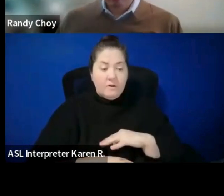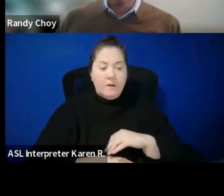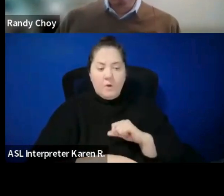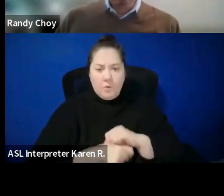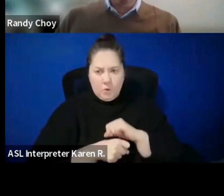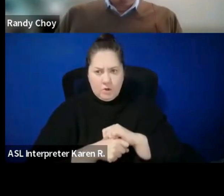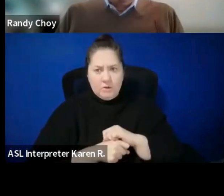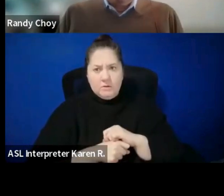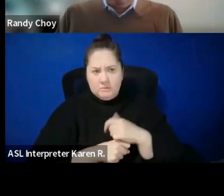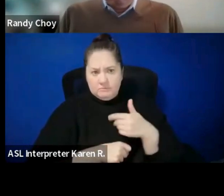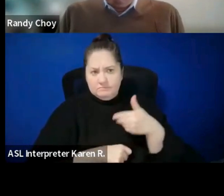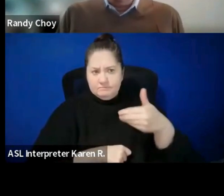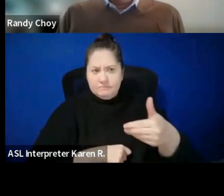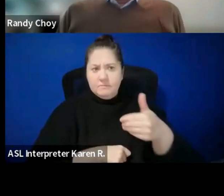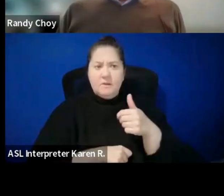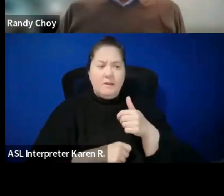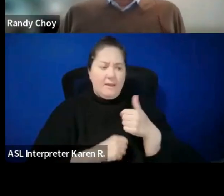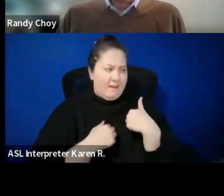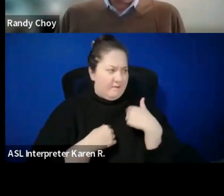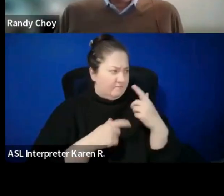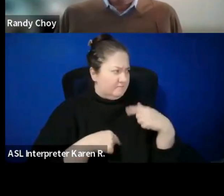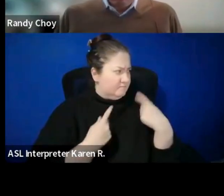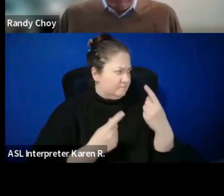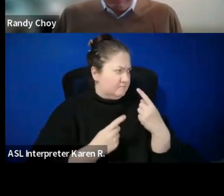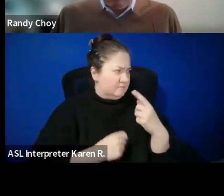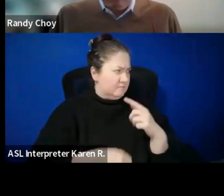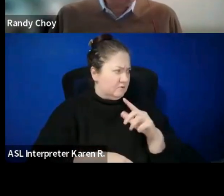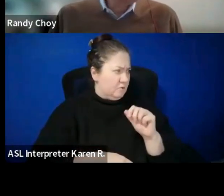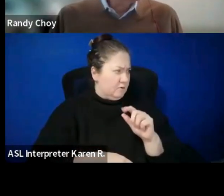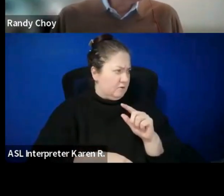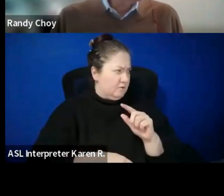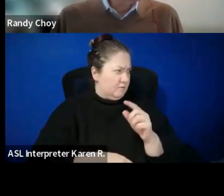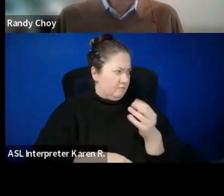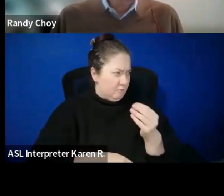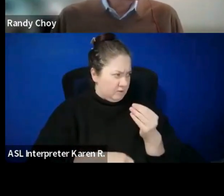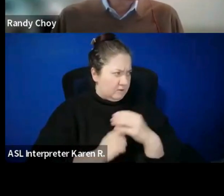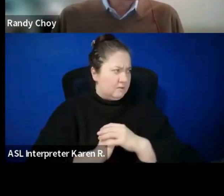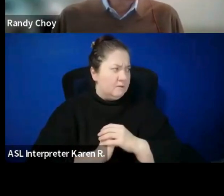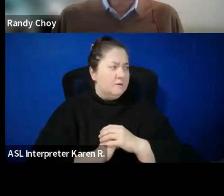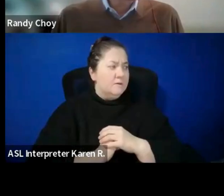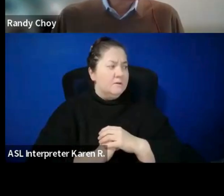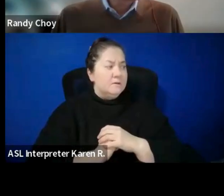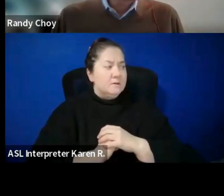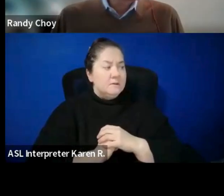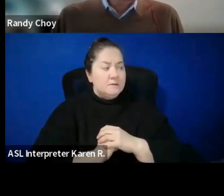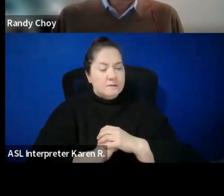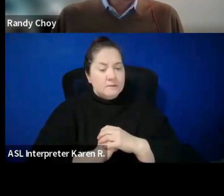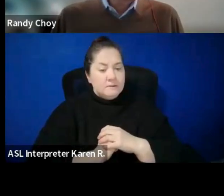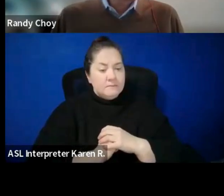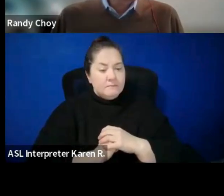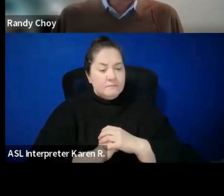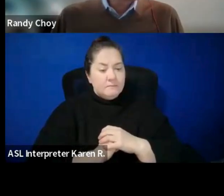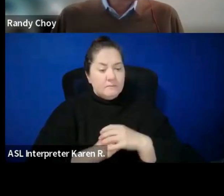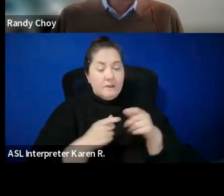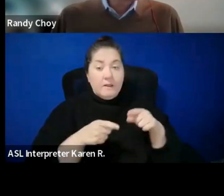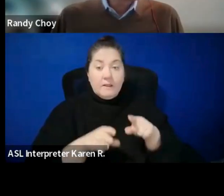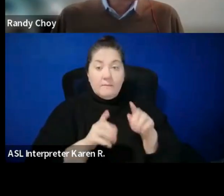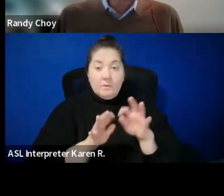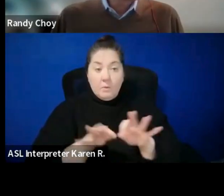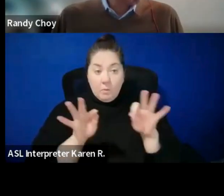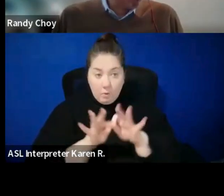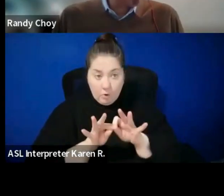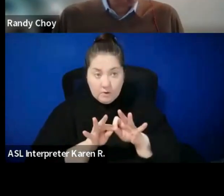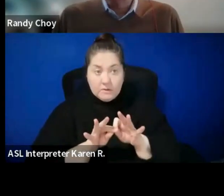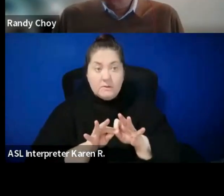in and day out and have for the last, since 2014, is that alignment is crucial,